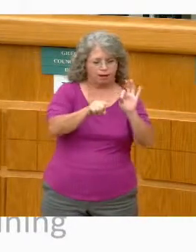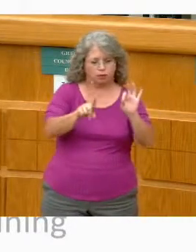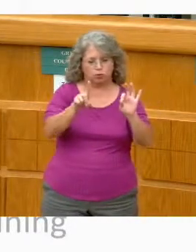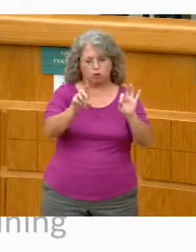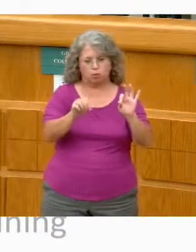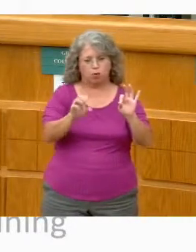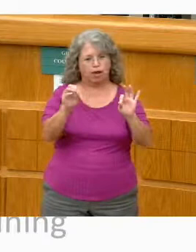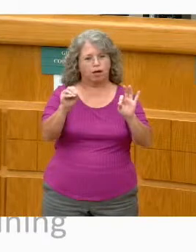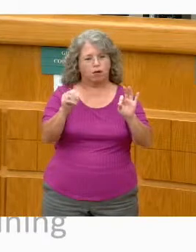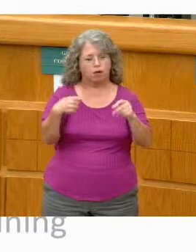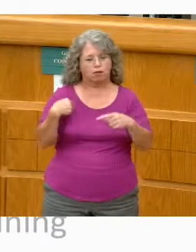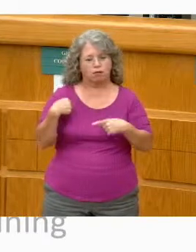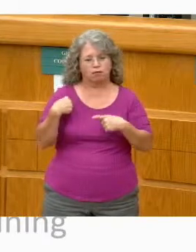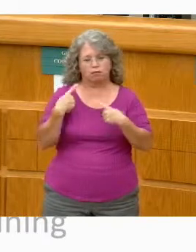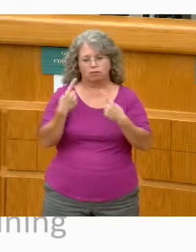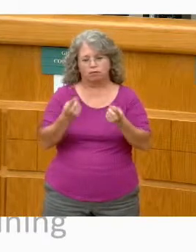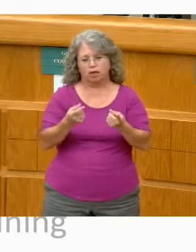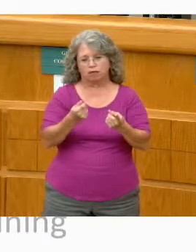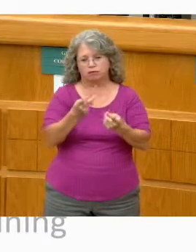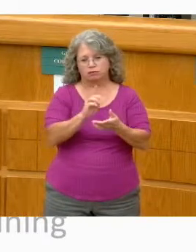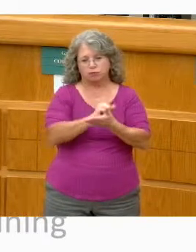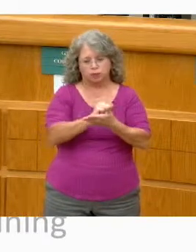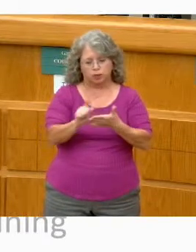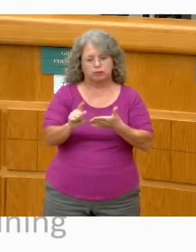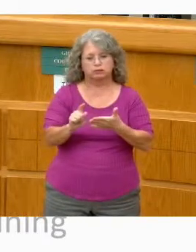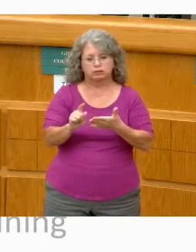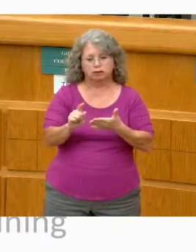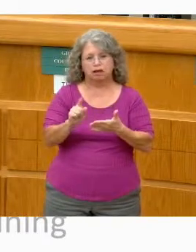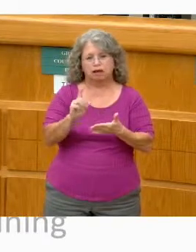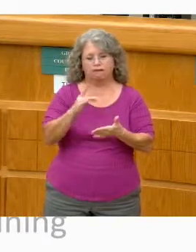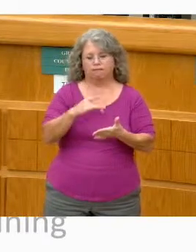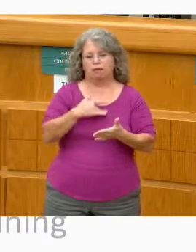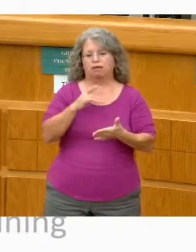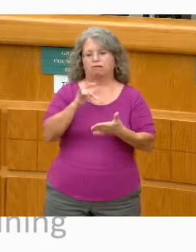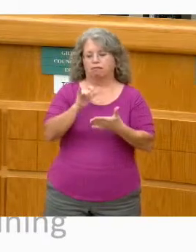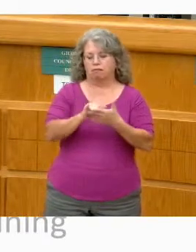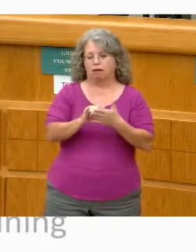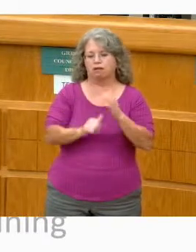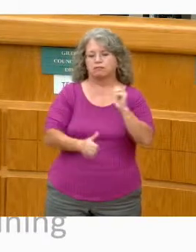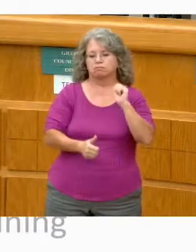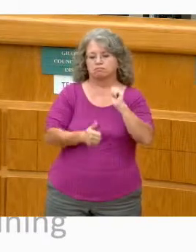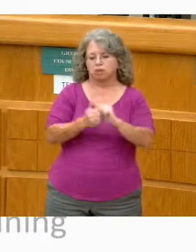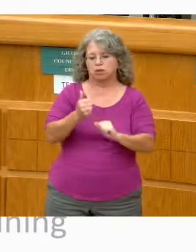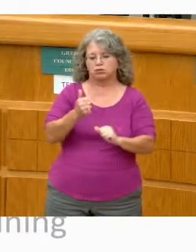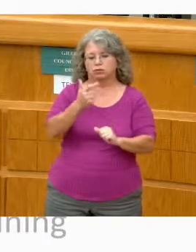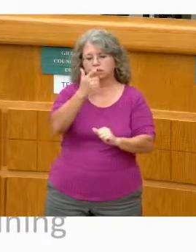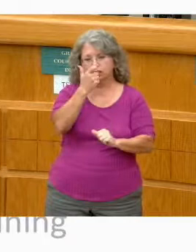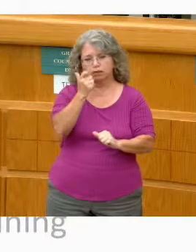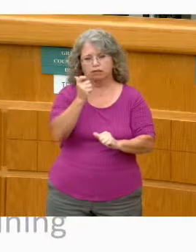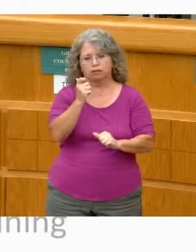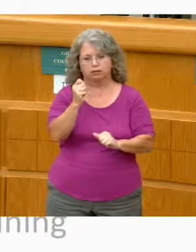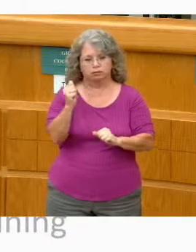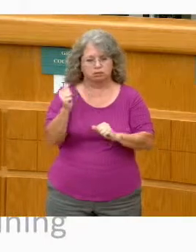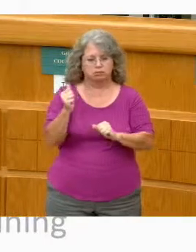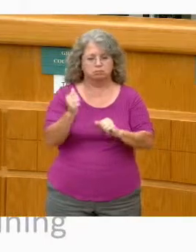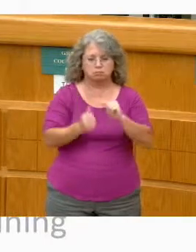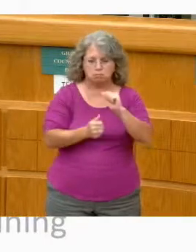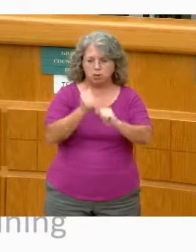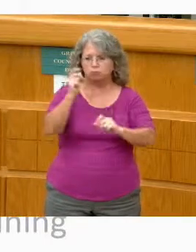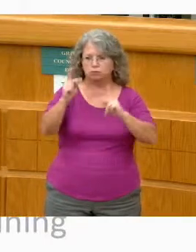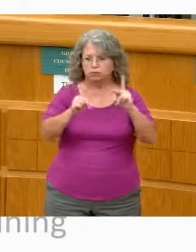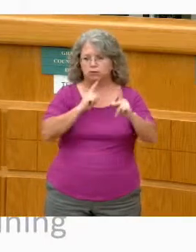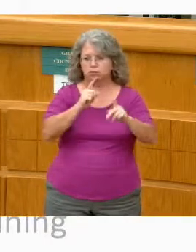between 0.9 and 1.0 for the past several weeks. I'm attributing that mainly to our